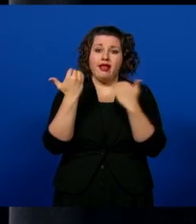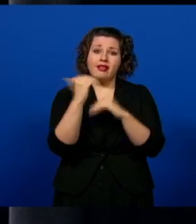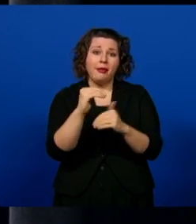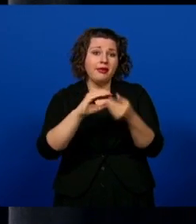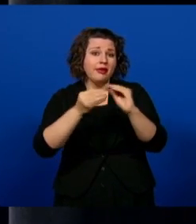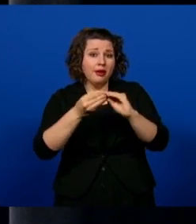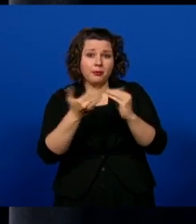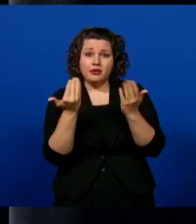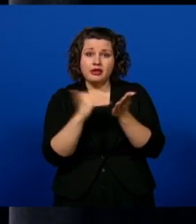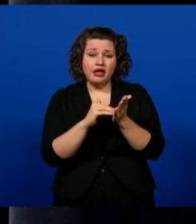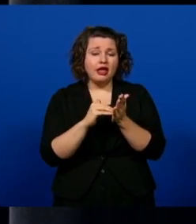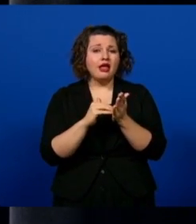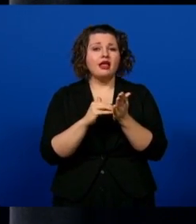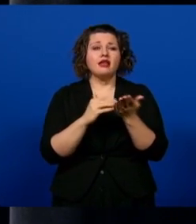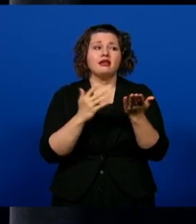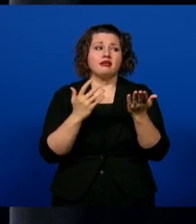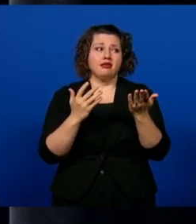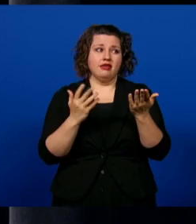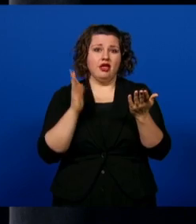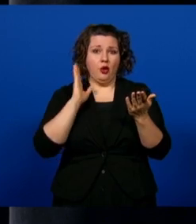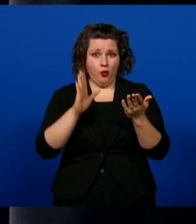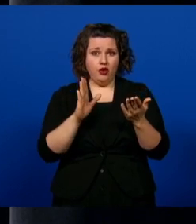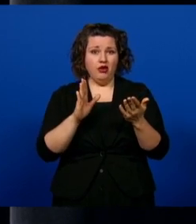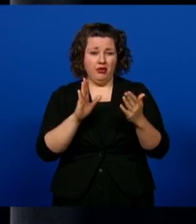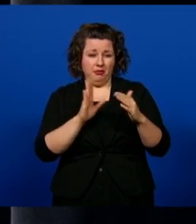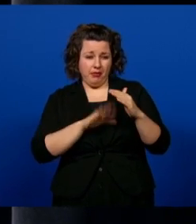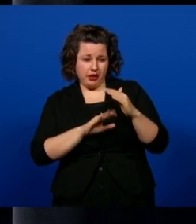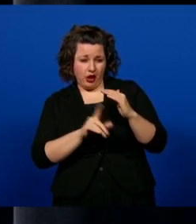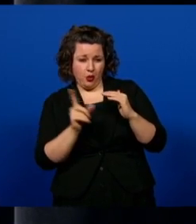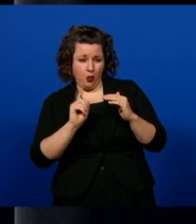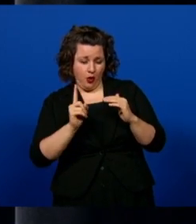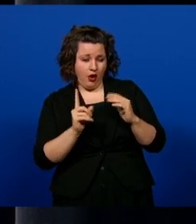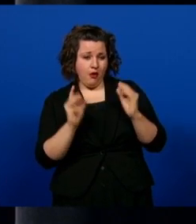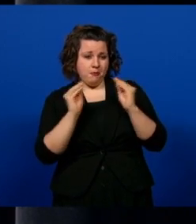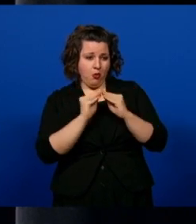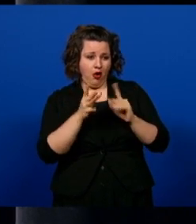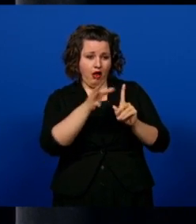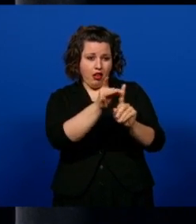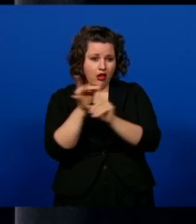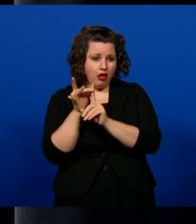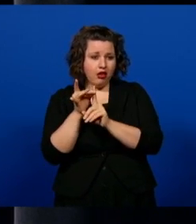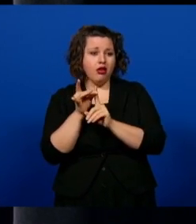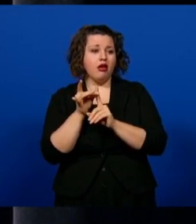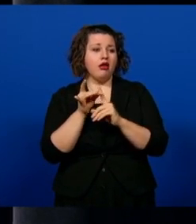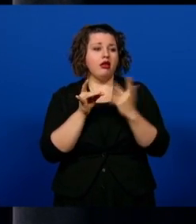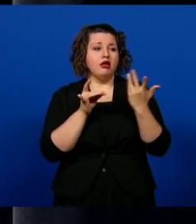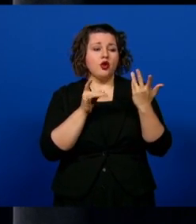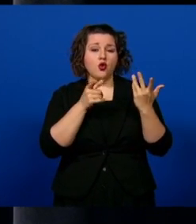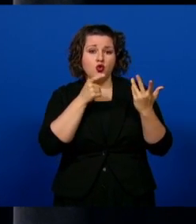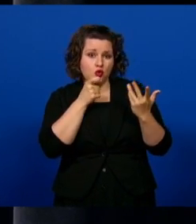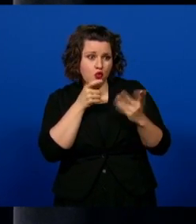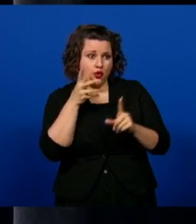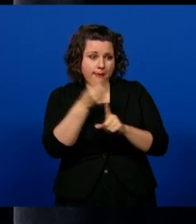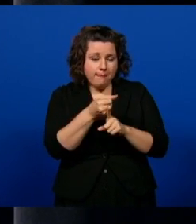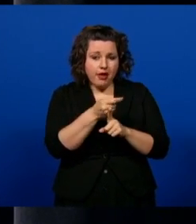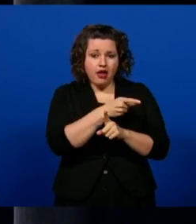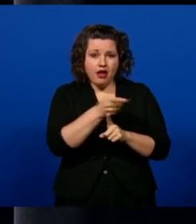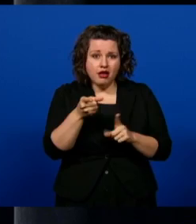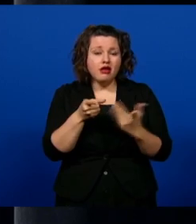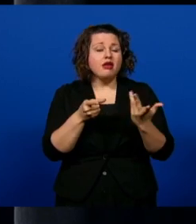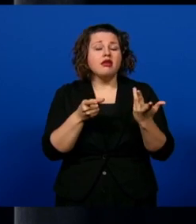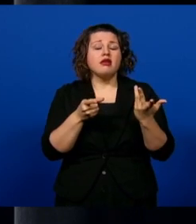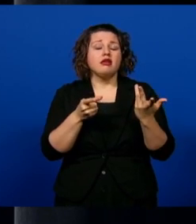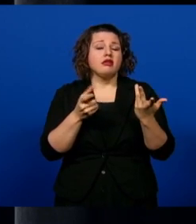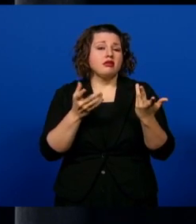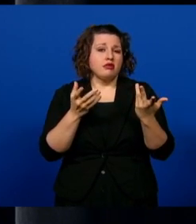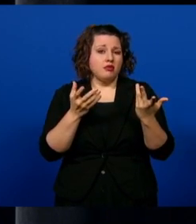social gathering based on where we're seeing some of the increased activity, based on the population who's being most impacted, so that we don't